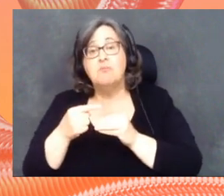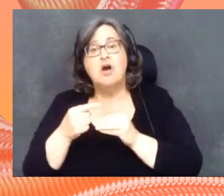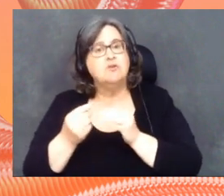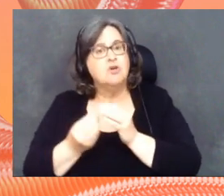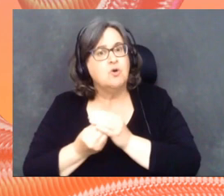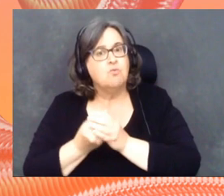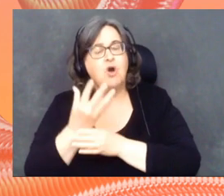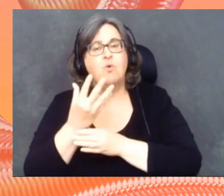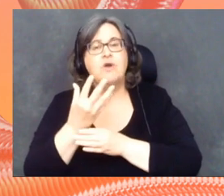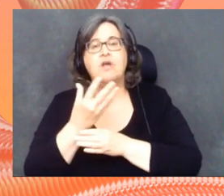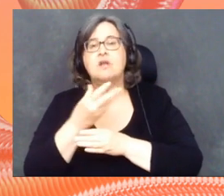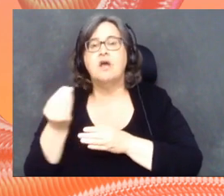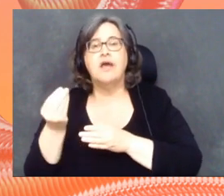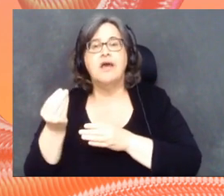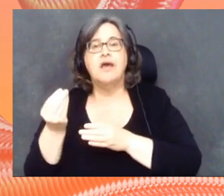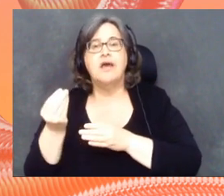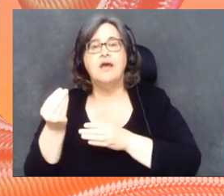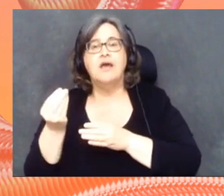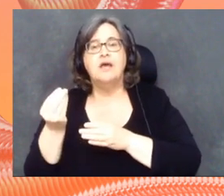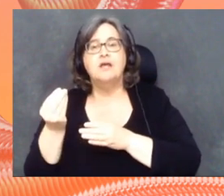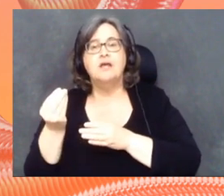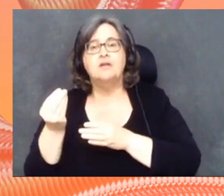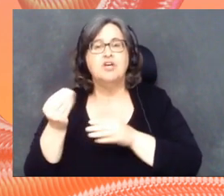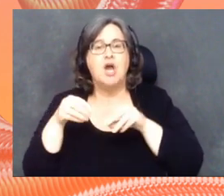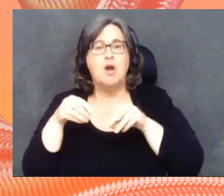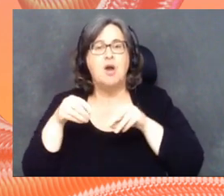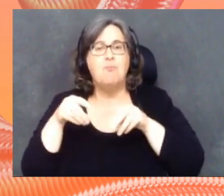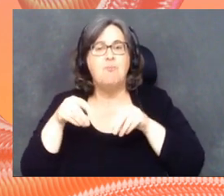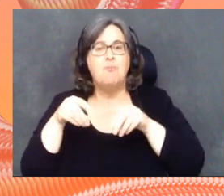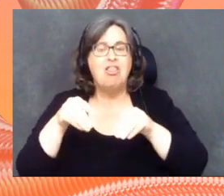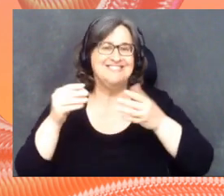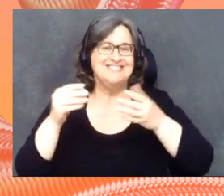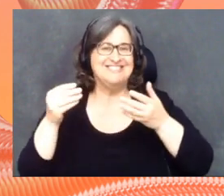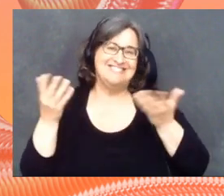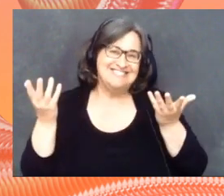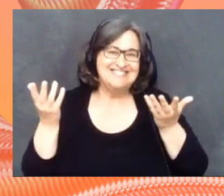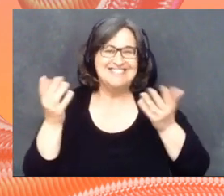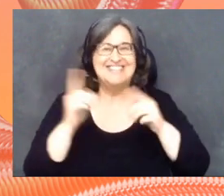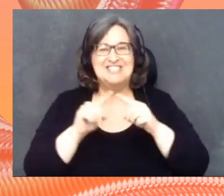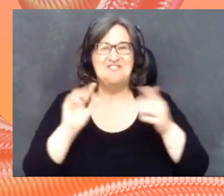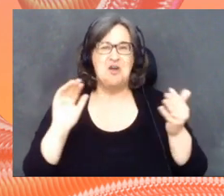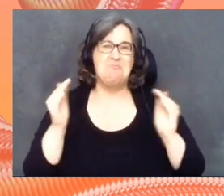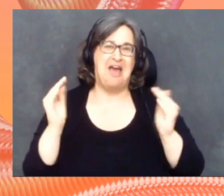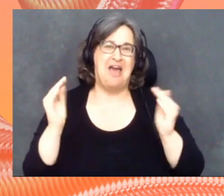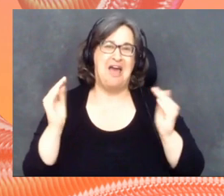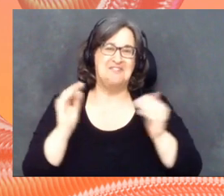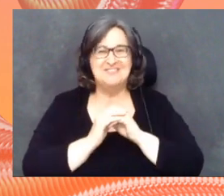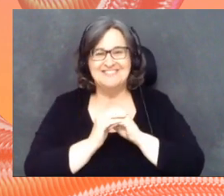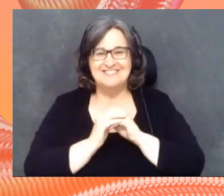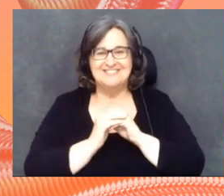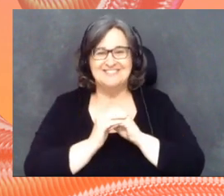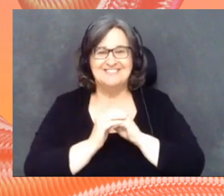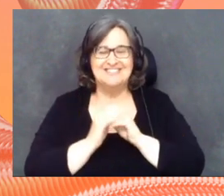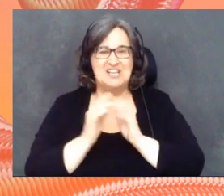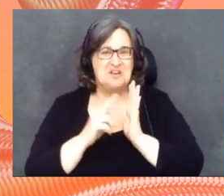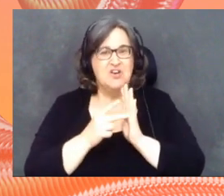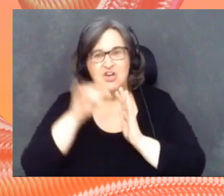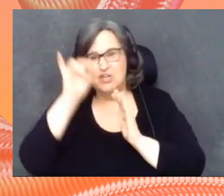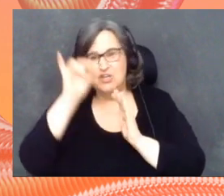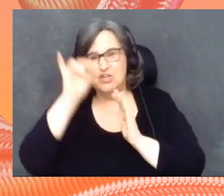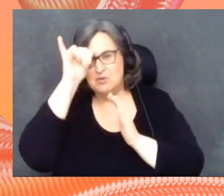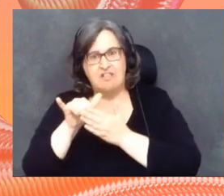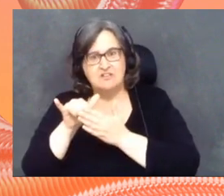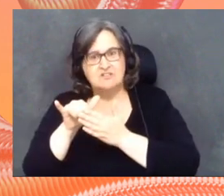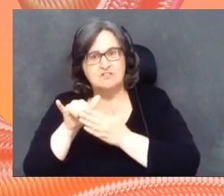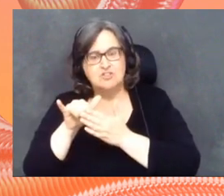and, you know, plant metaphors and all of the things, because that's Taurus's deal. Taurus is